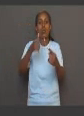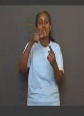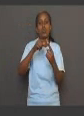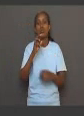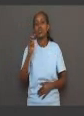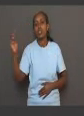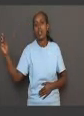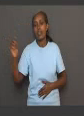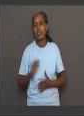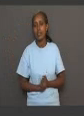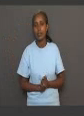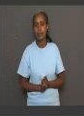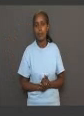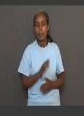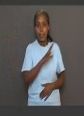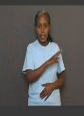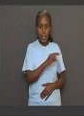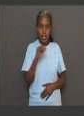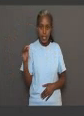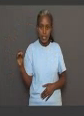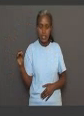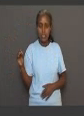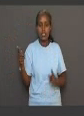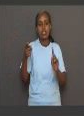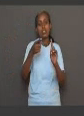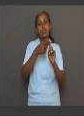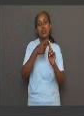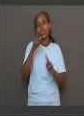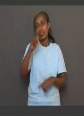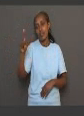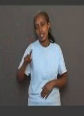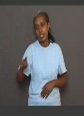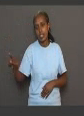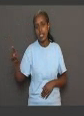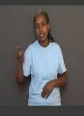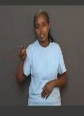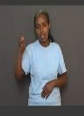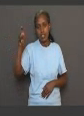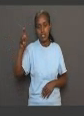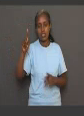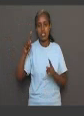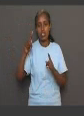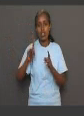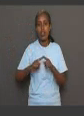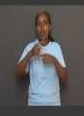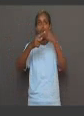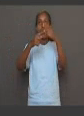right, and the positive z-axis goes up.